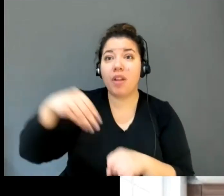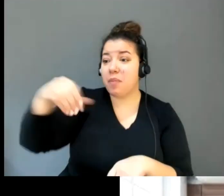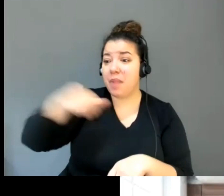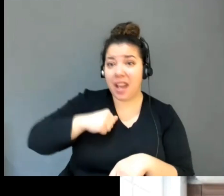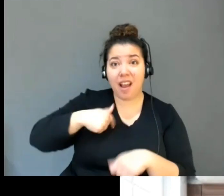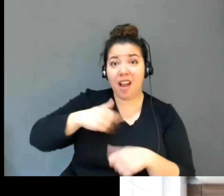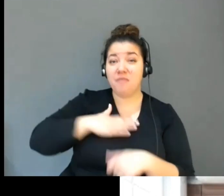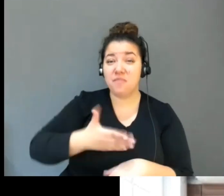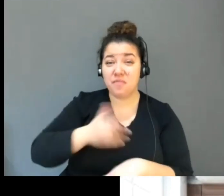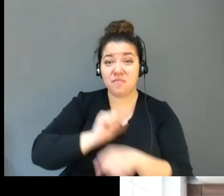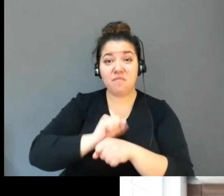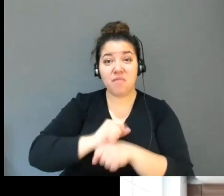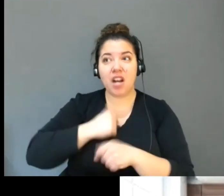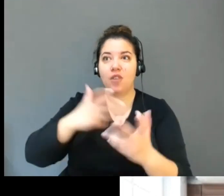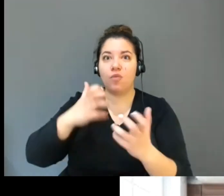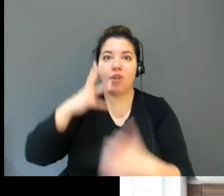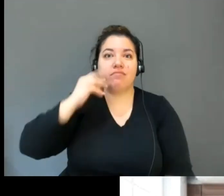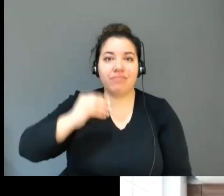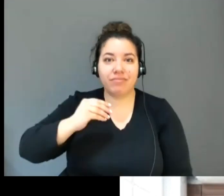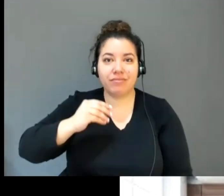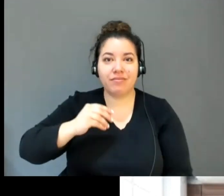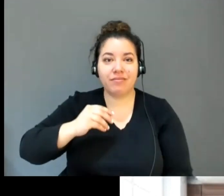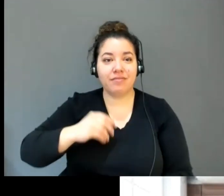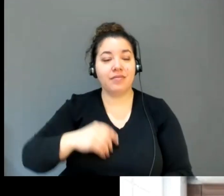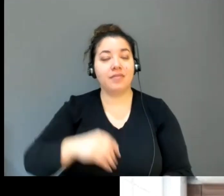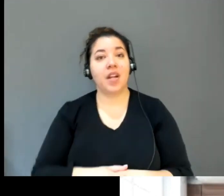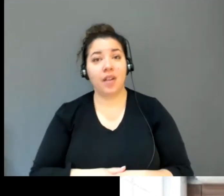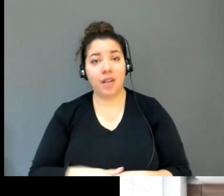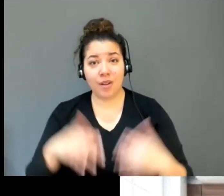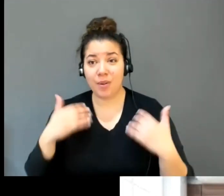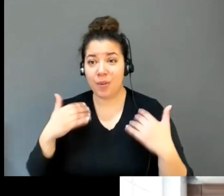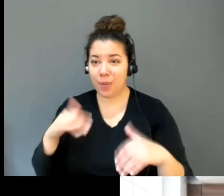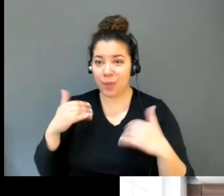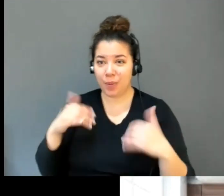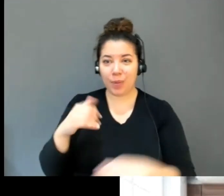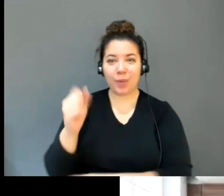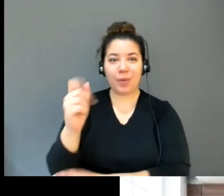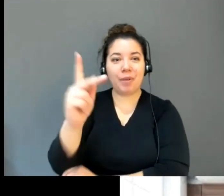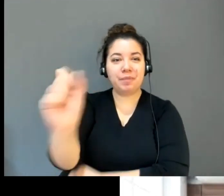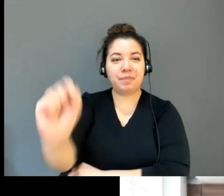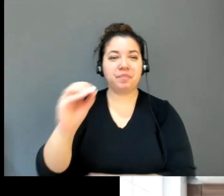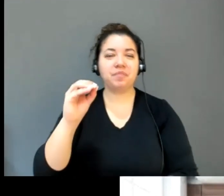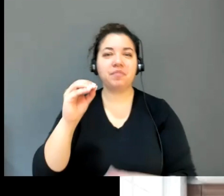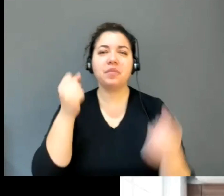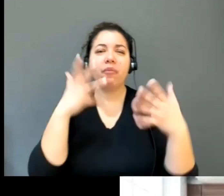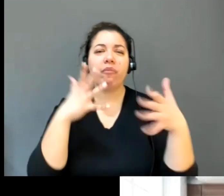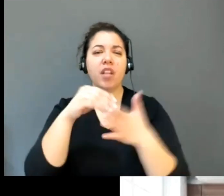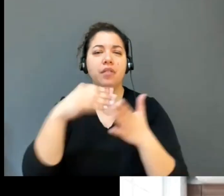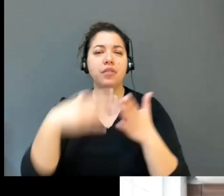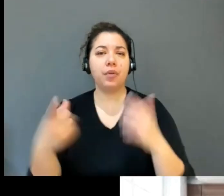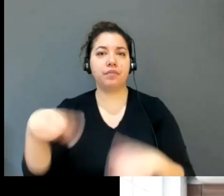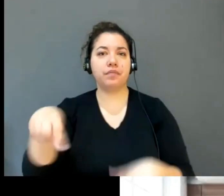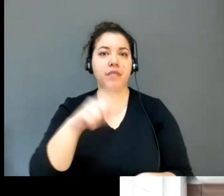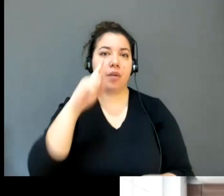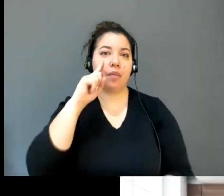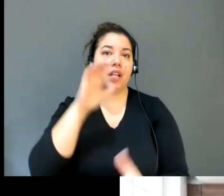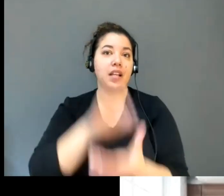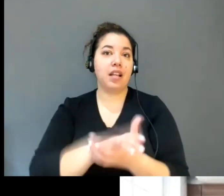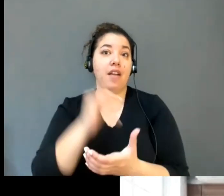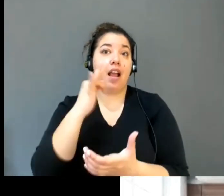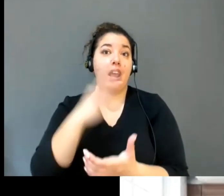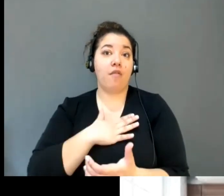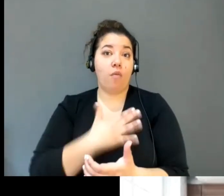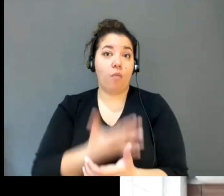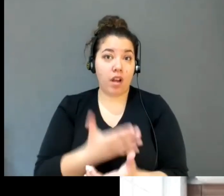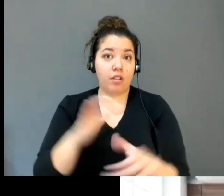I would advise. I love that. How many students, show me your hand, how many students believe that if they want to get it bad enough, they can go